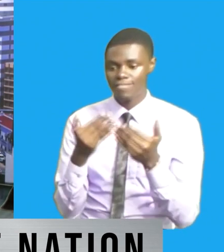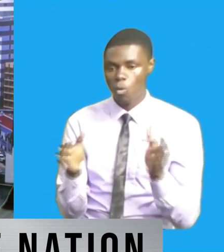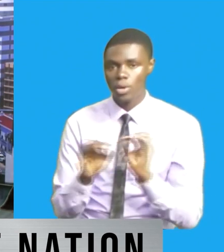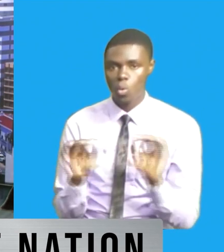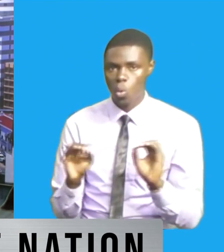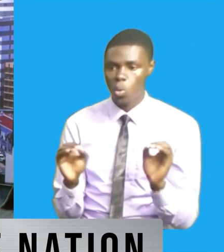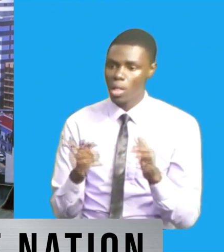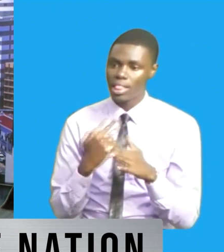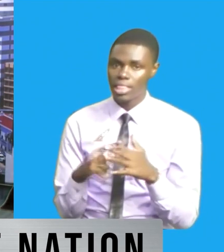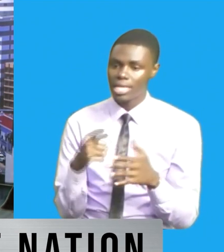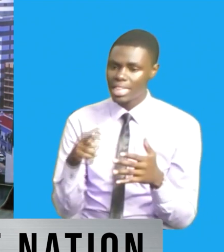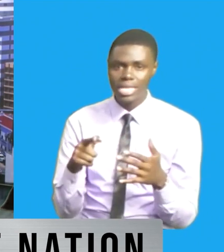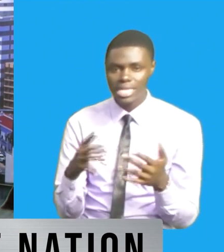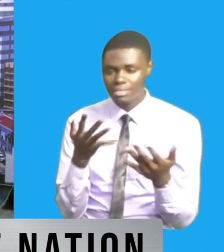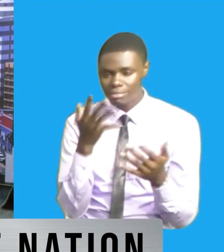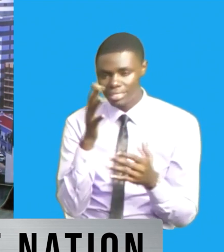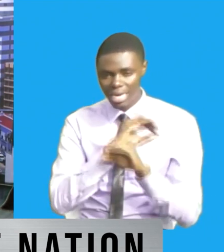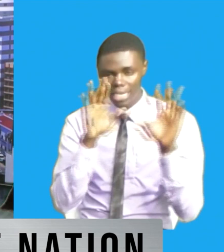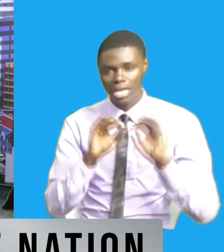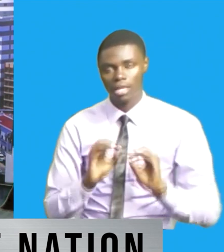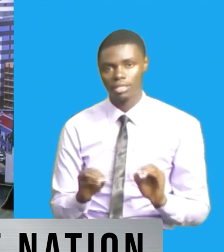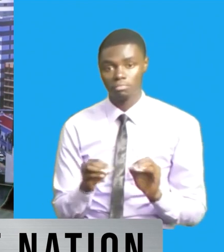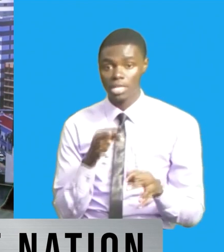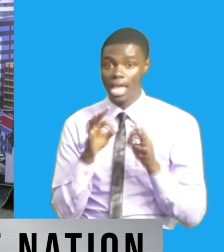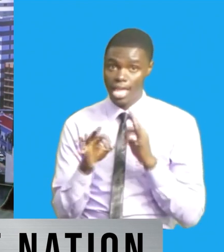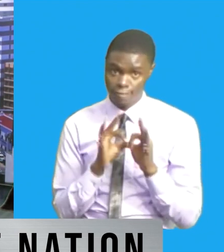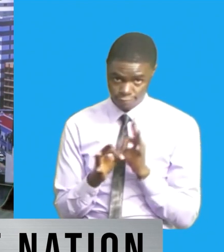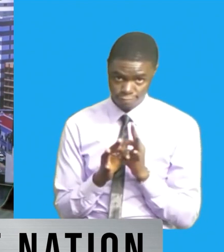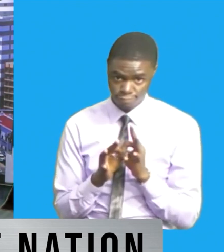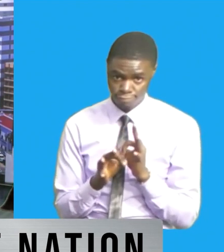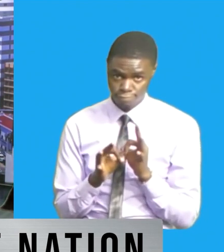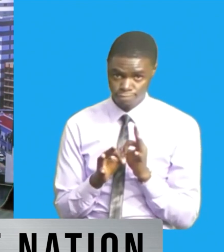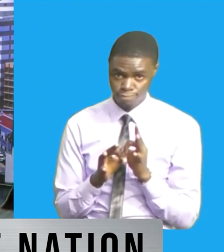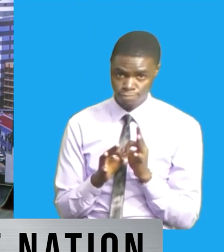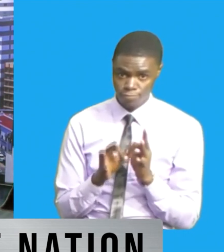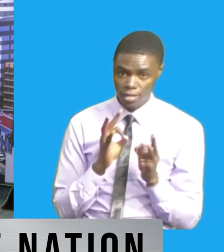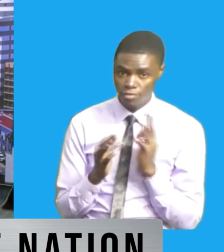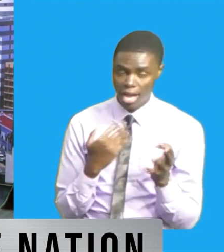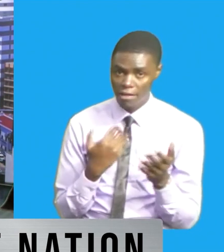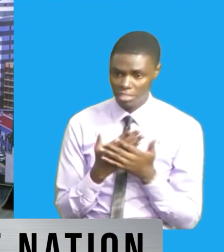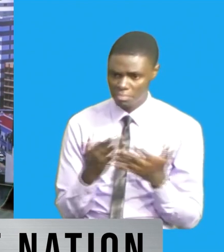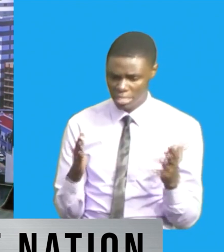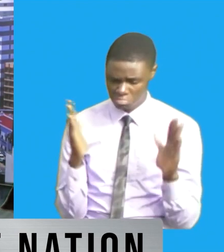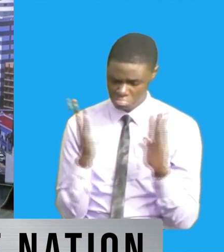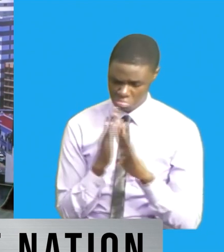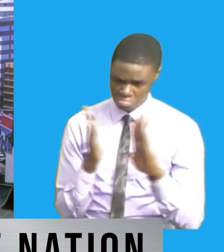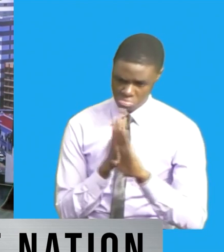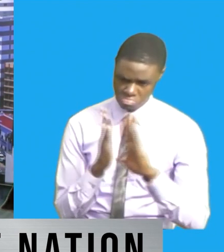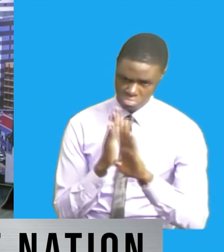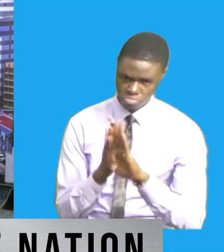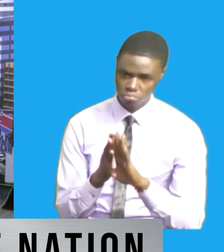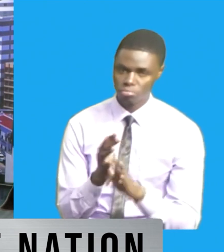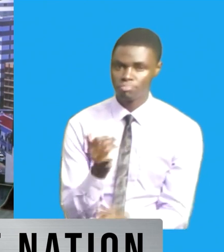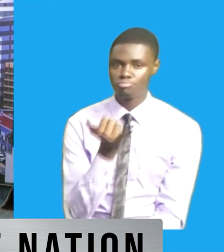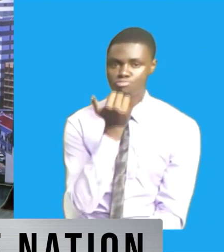that it remains opaque. And that is what you're saying. Kama imekuwa ati kwamba kuna vitu zingine zimefichwa mahali, hiyo ni